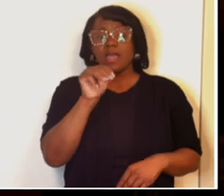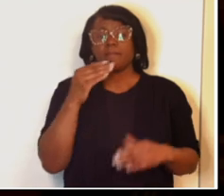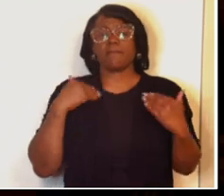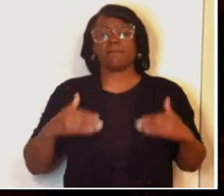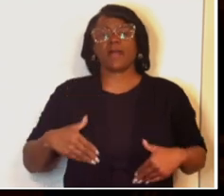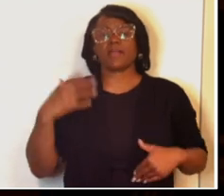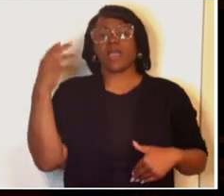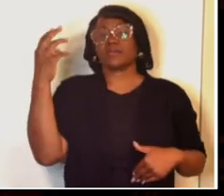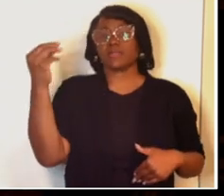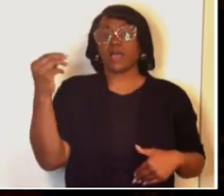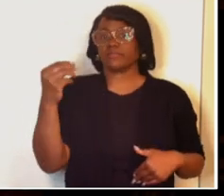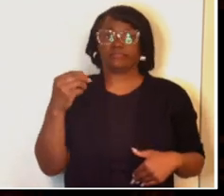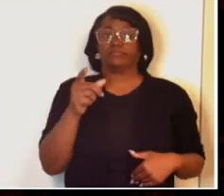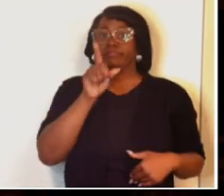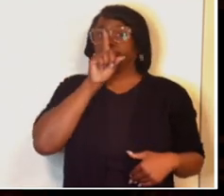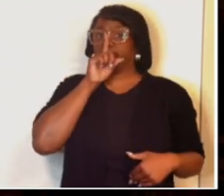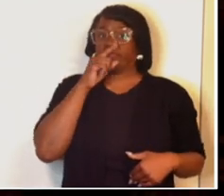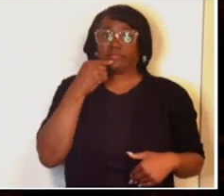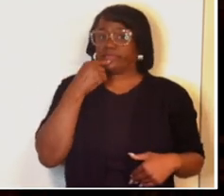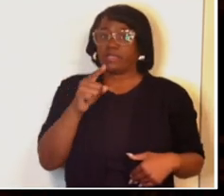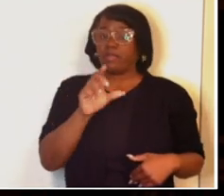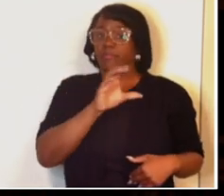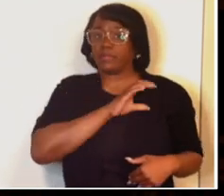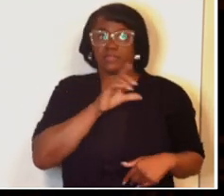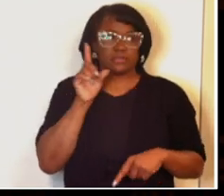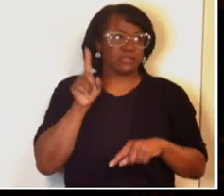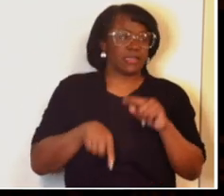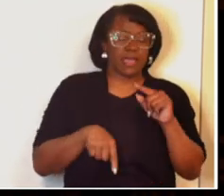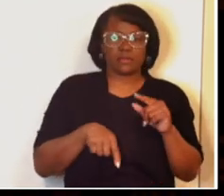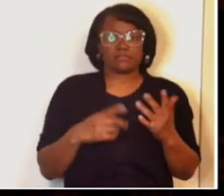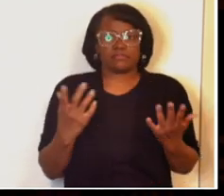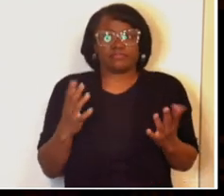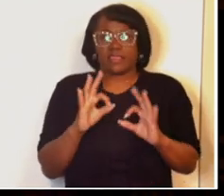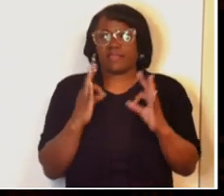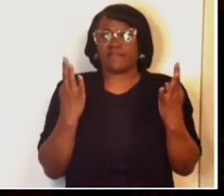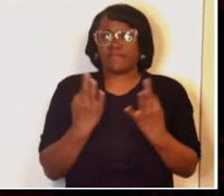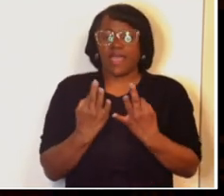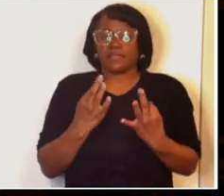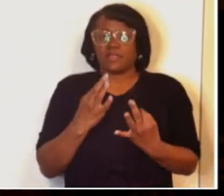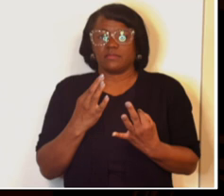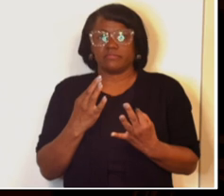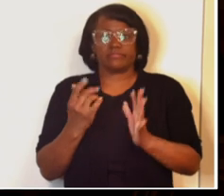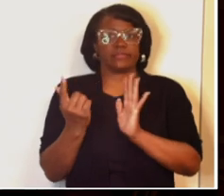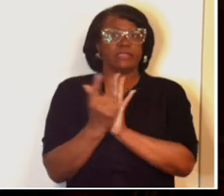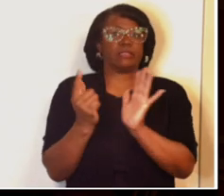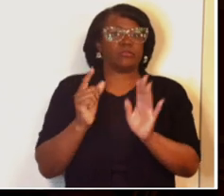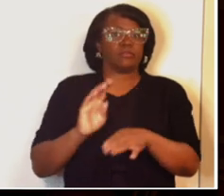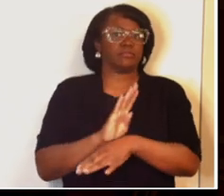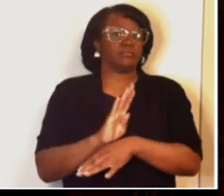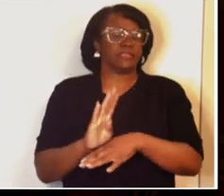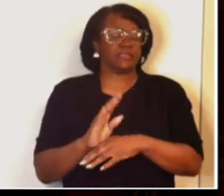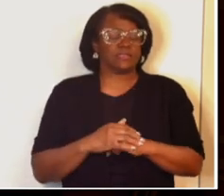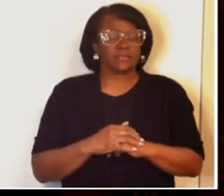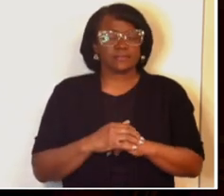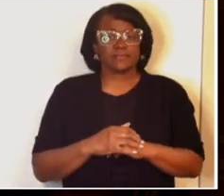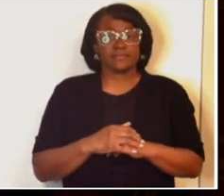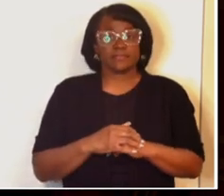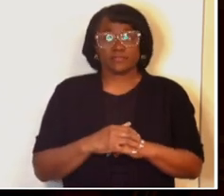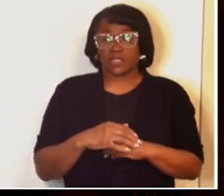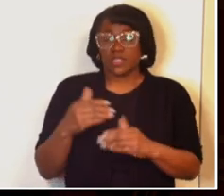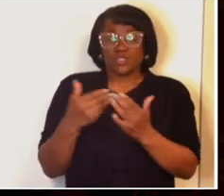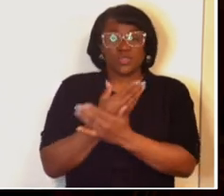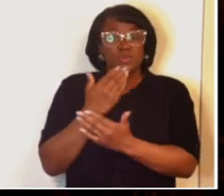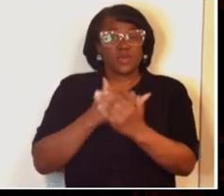didn't report this to the police. They couldn't, since the family was conducting illegal businesses. Although New Haven